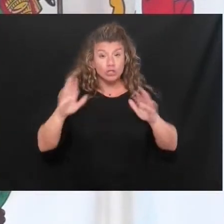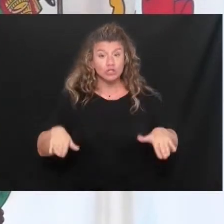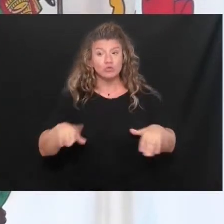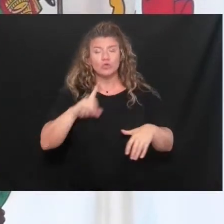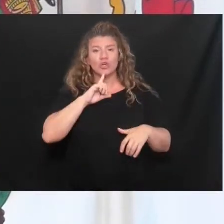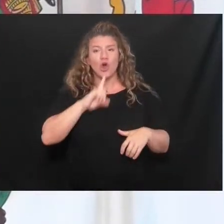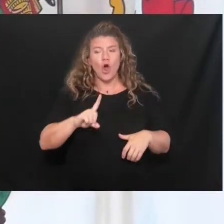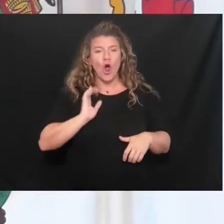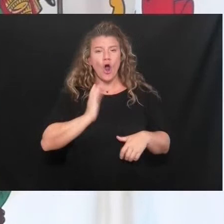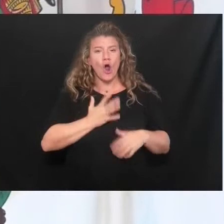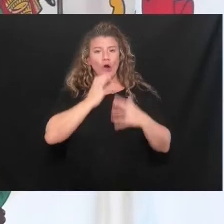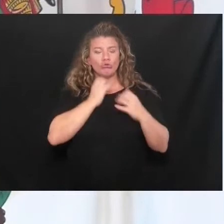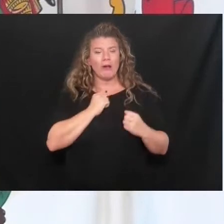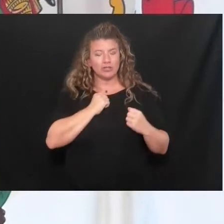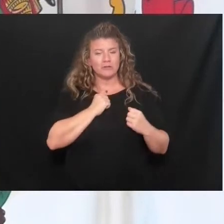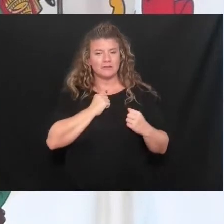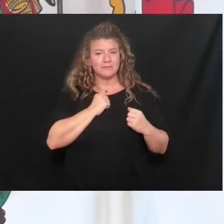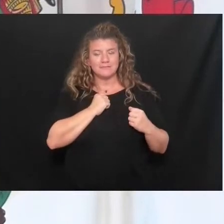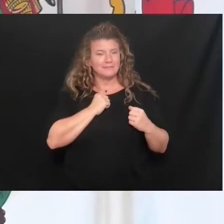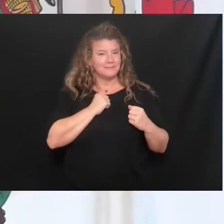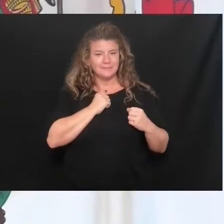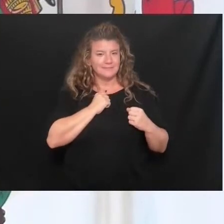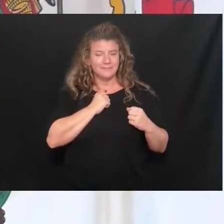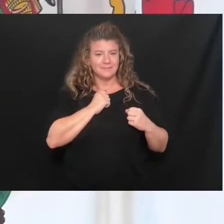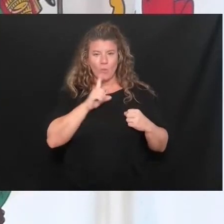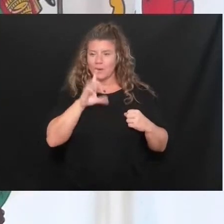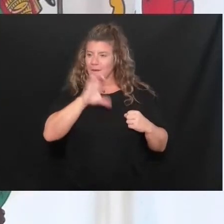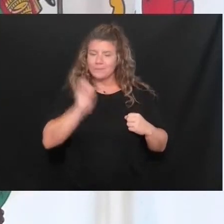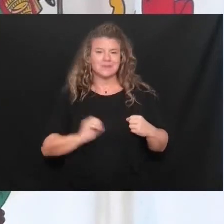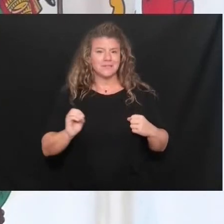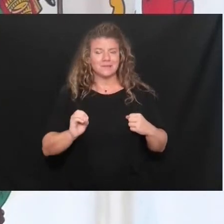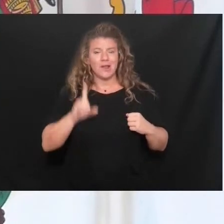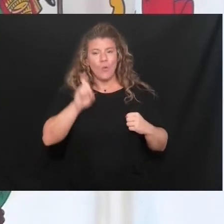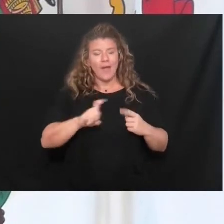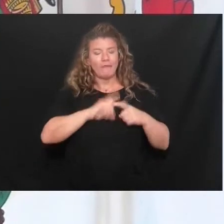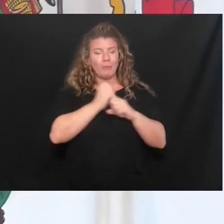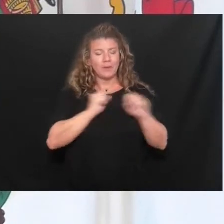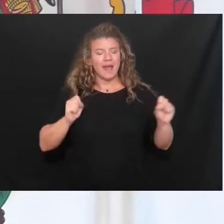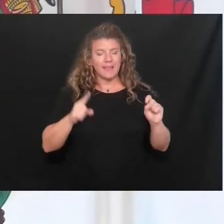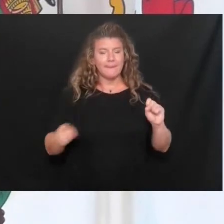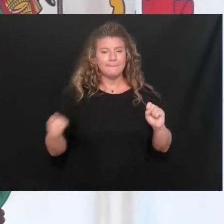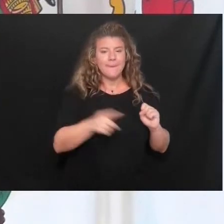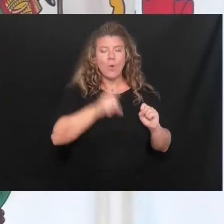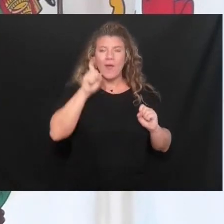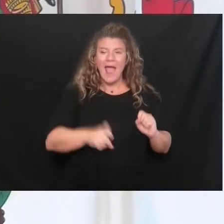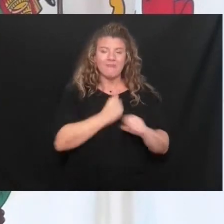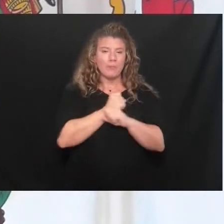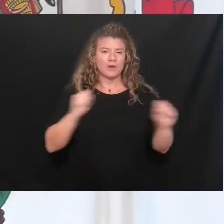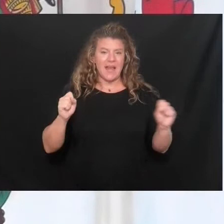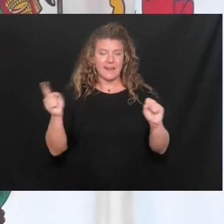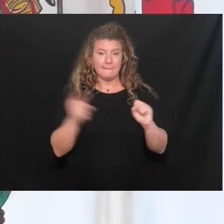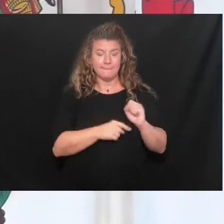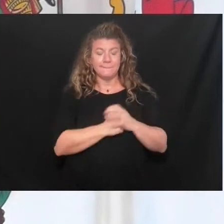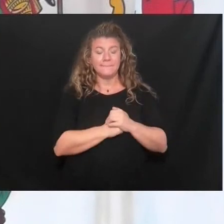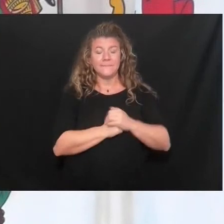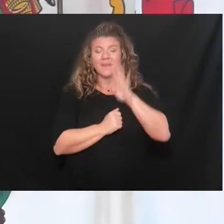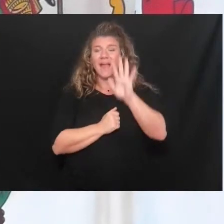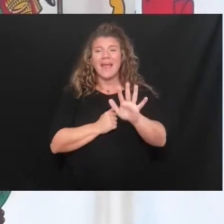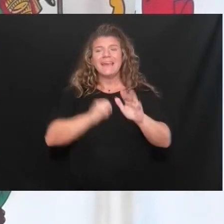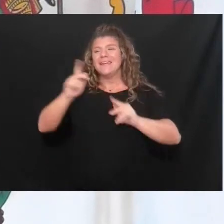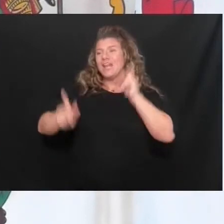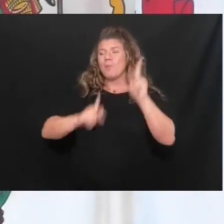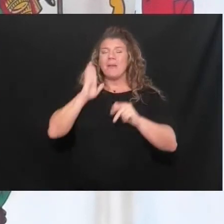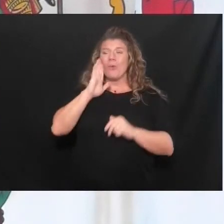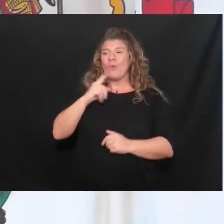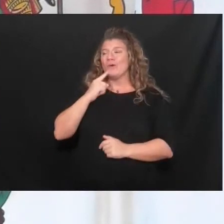are our treasure in every way, and we've got to protect them. We have to protect them. Now, people are going to turn around and say,